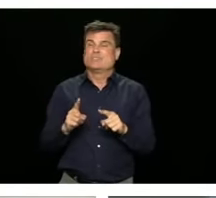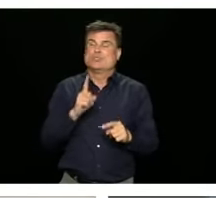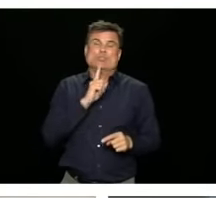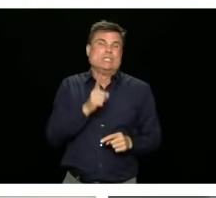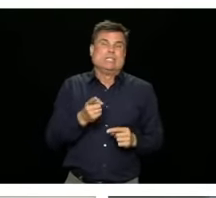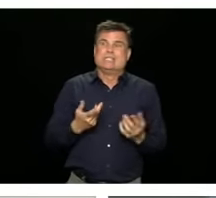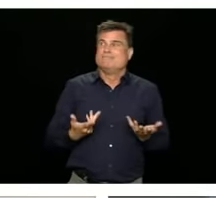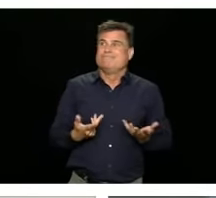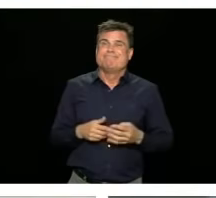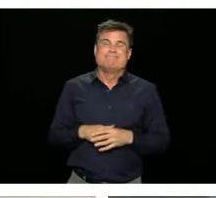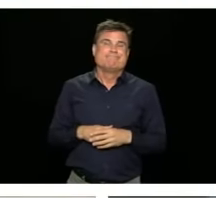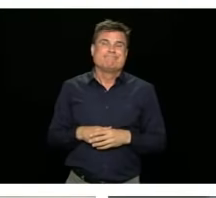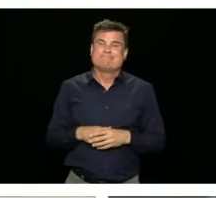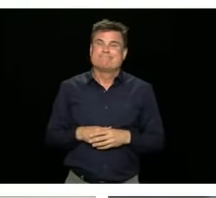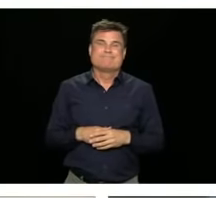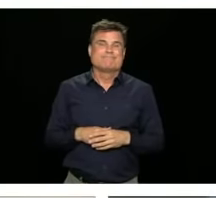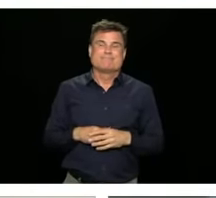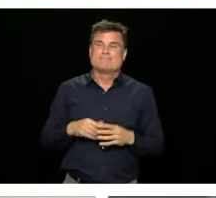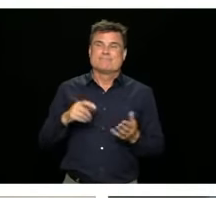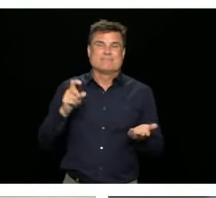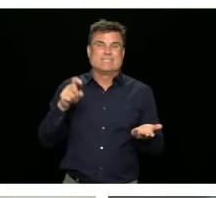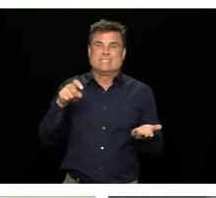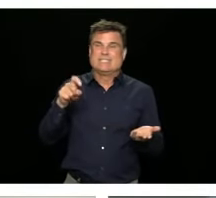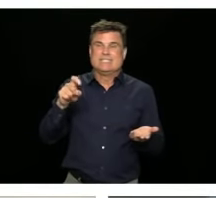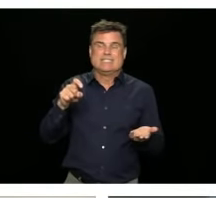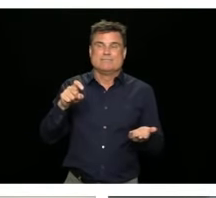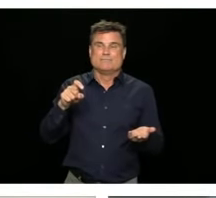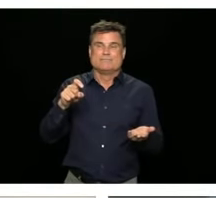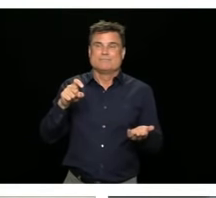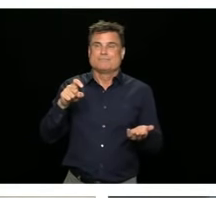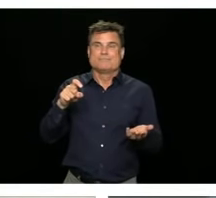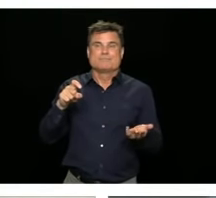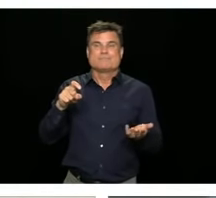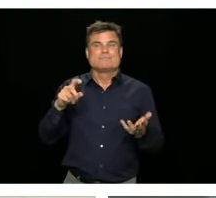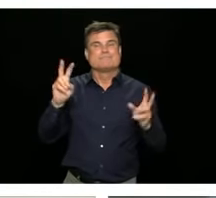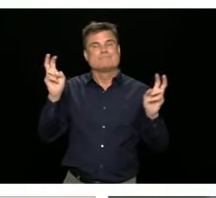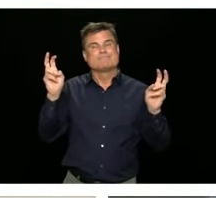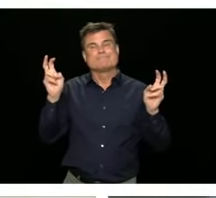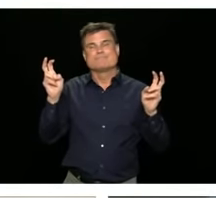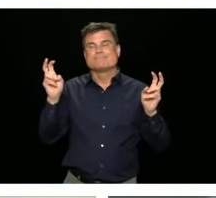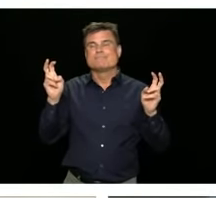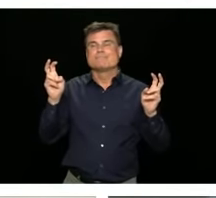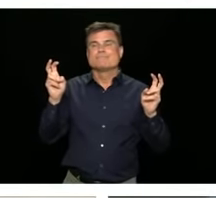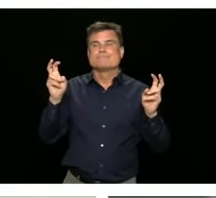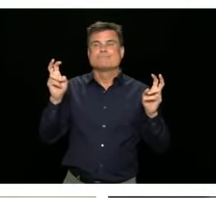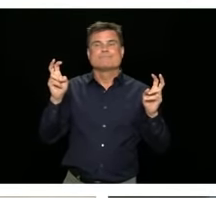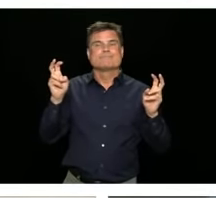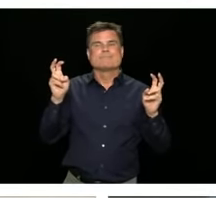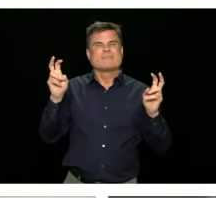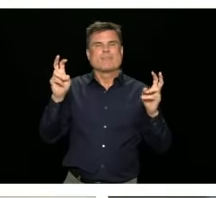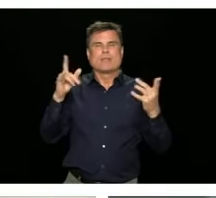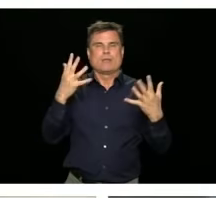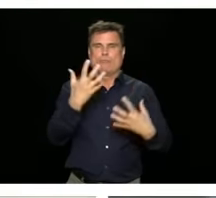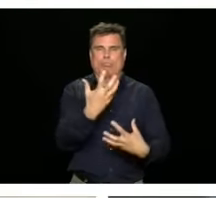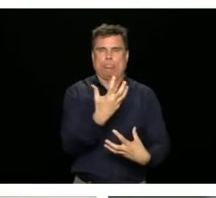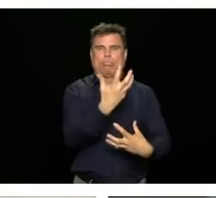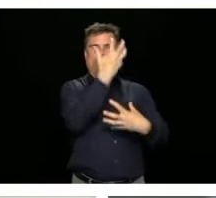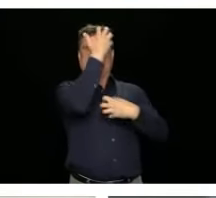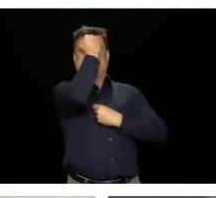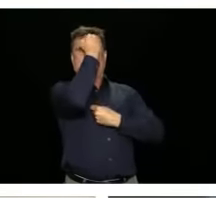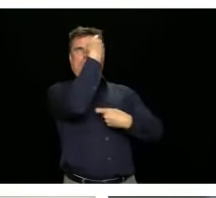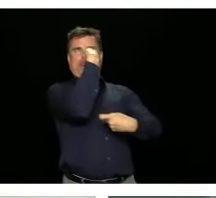and Zainab Amadahi have written an amazing article on how sometimes the language